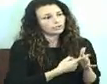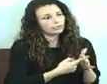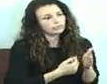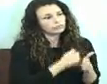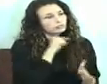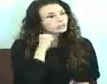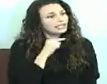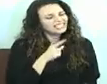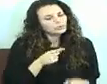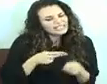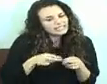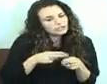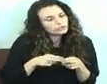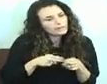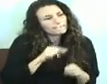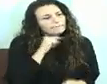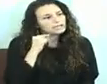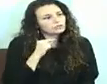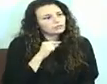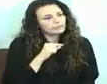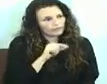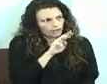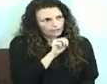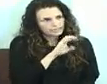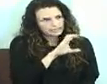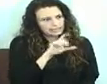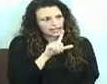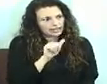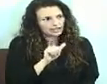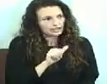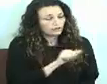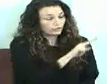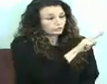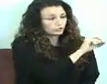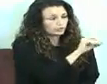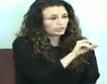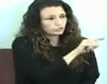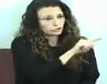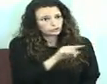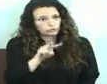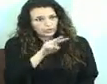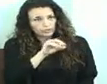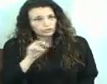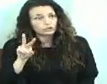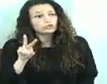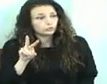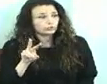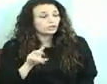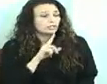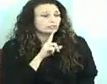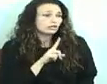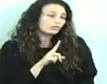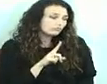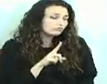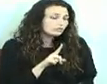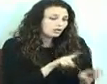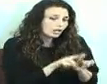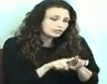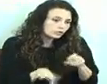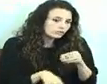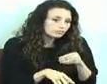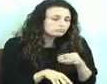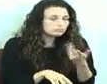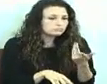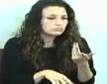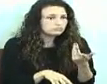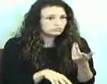for MCCLA from late 2000 until early 2002. In addition to pastoring